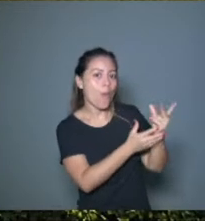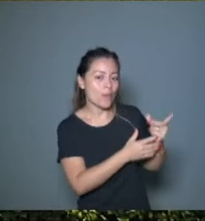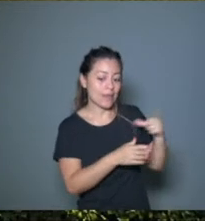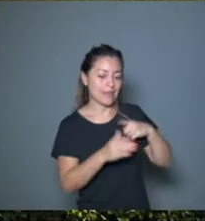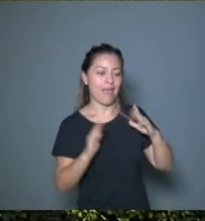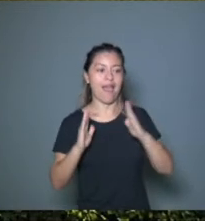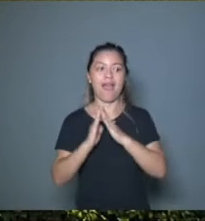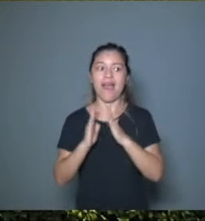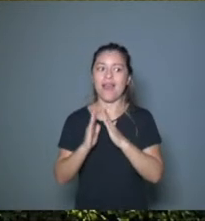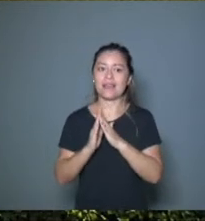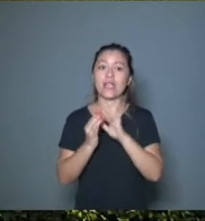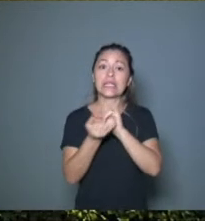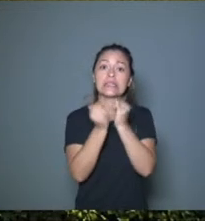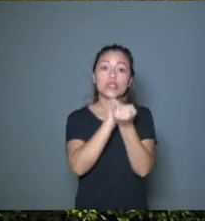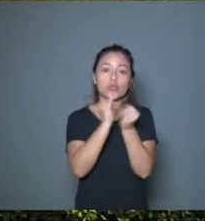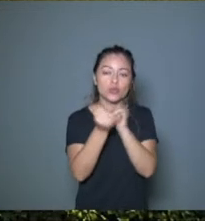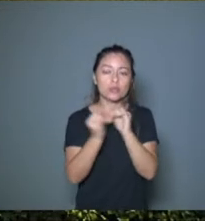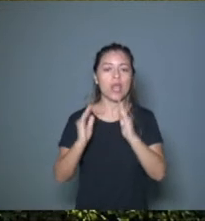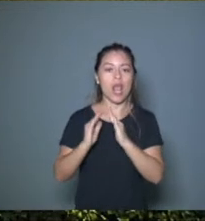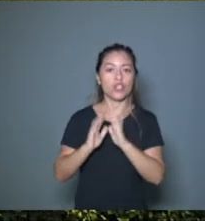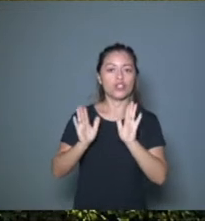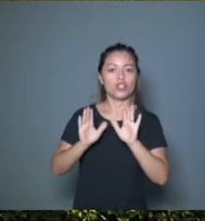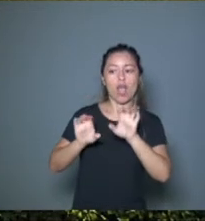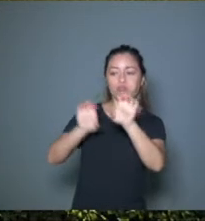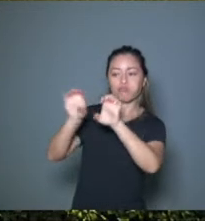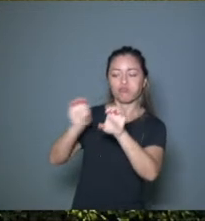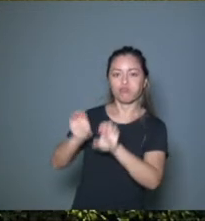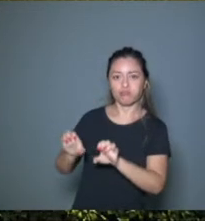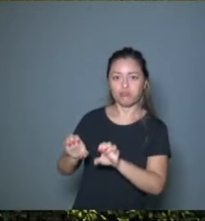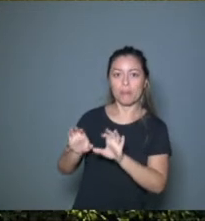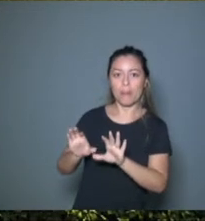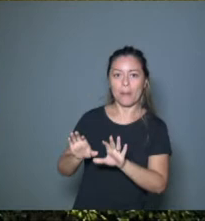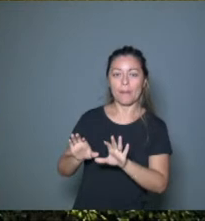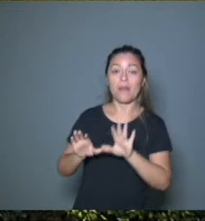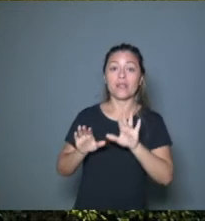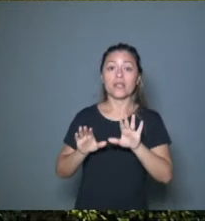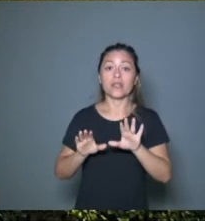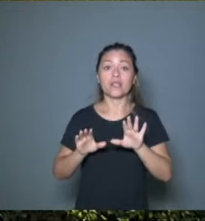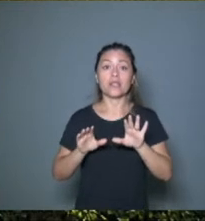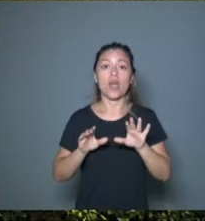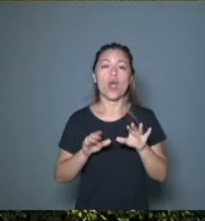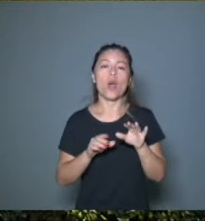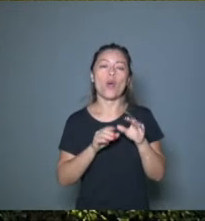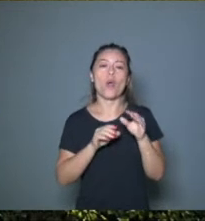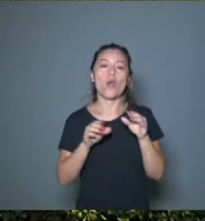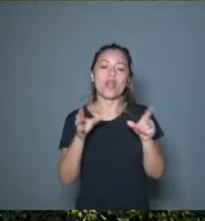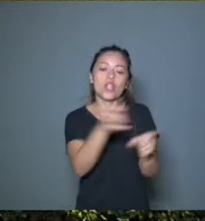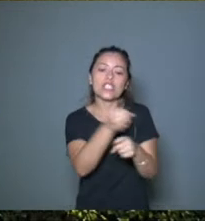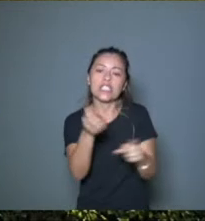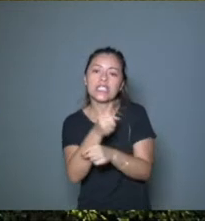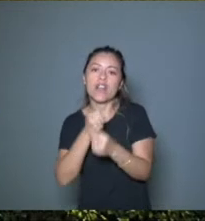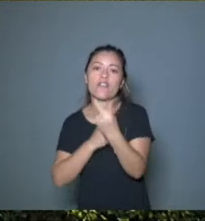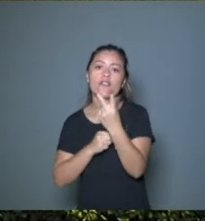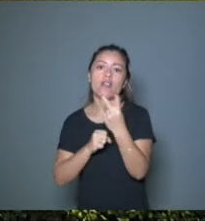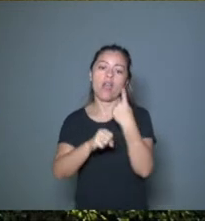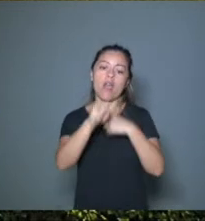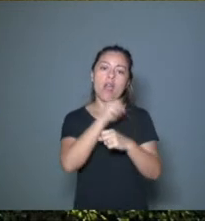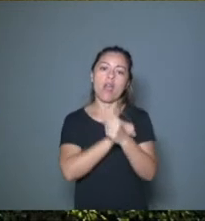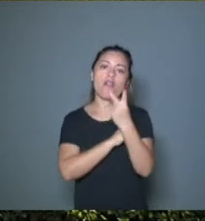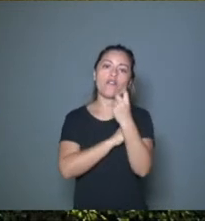input and the price was already paid for, and therefore our production cost in